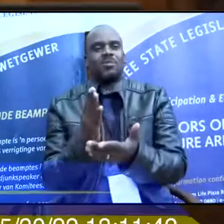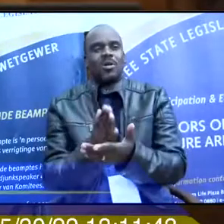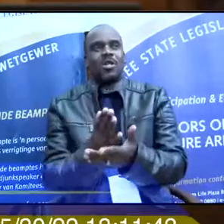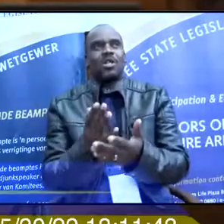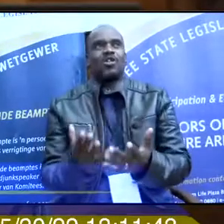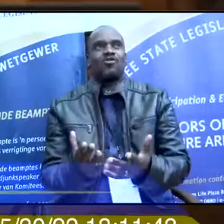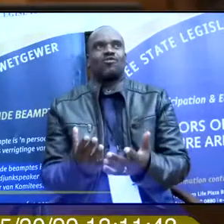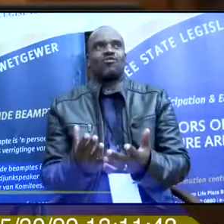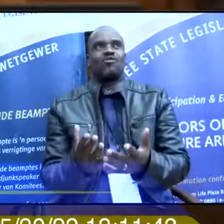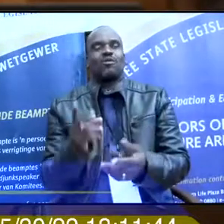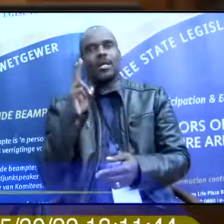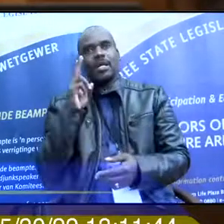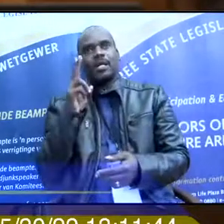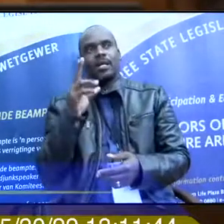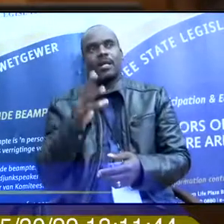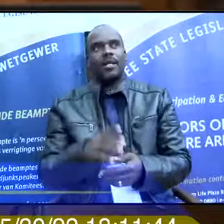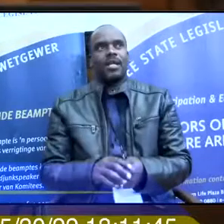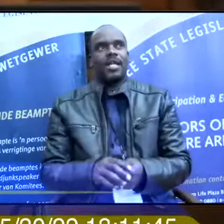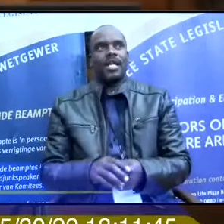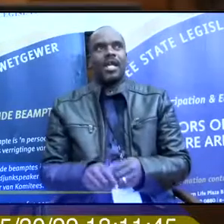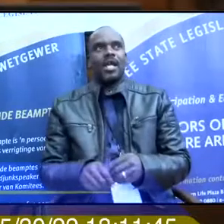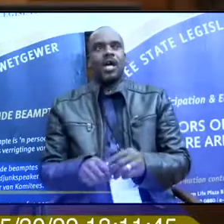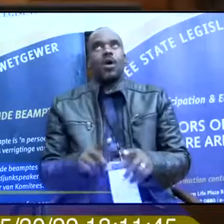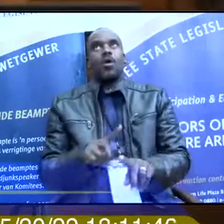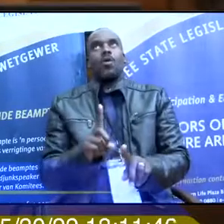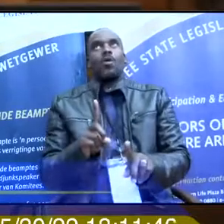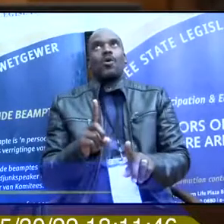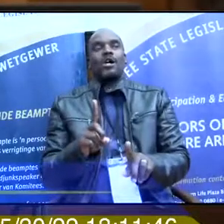treatment on time